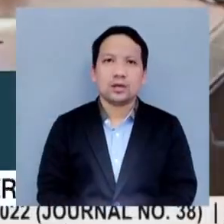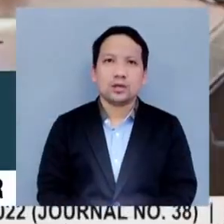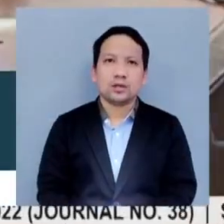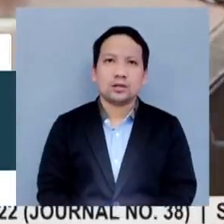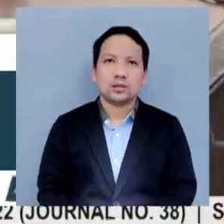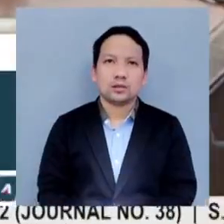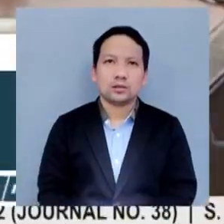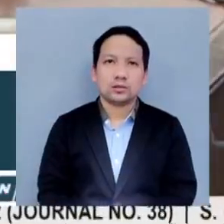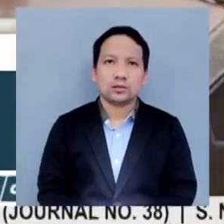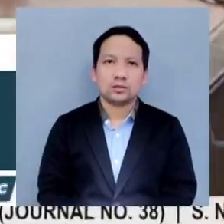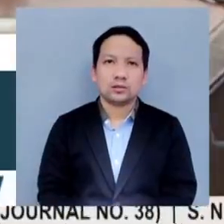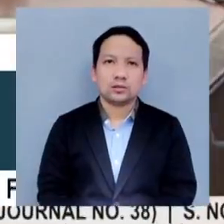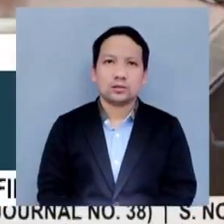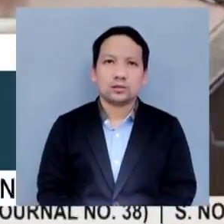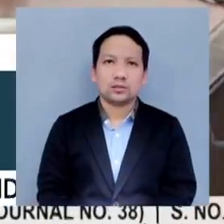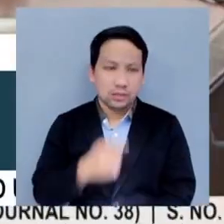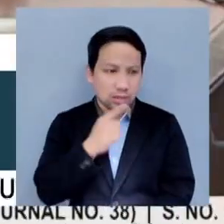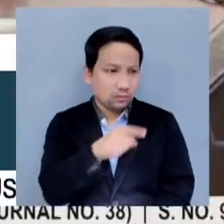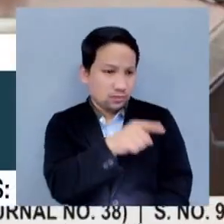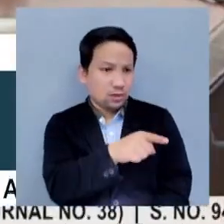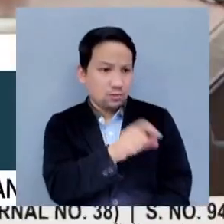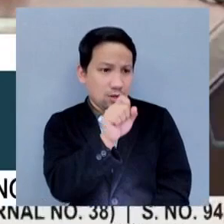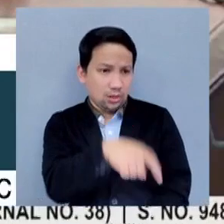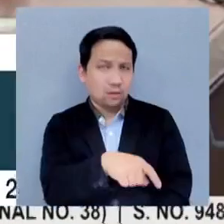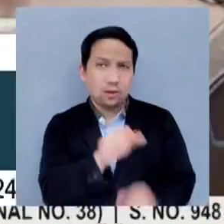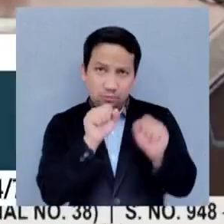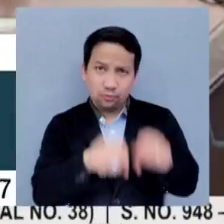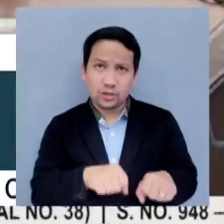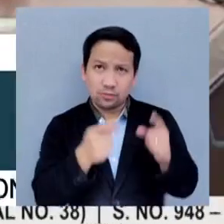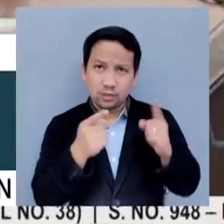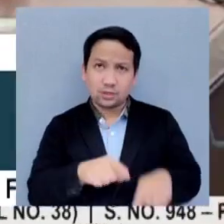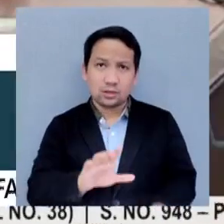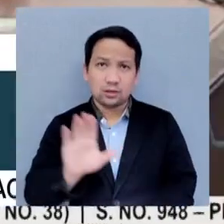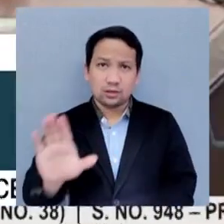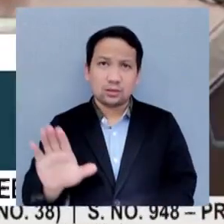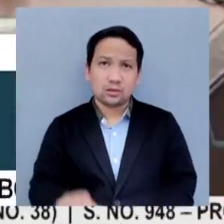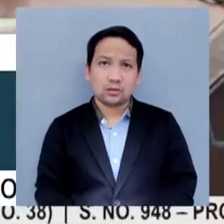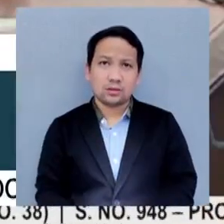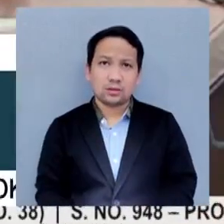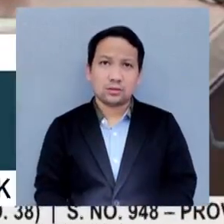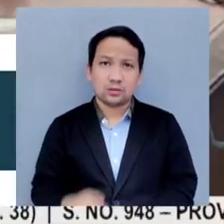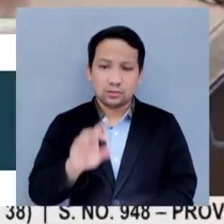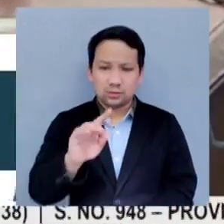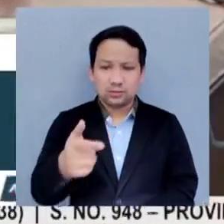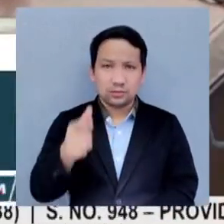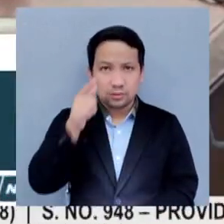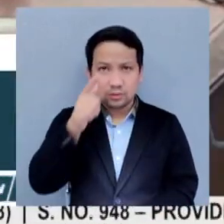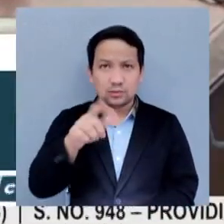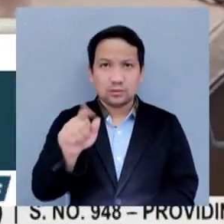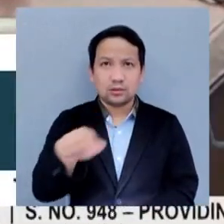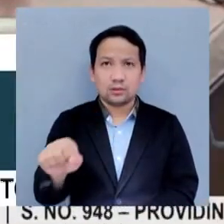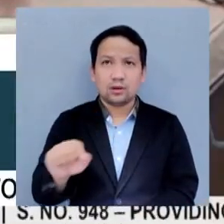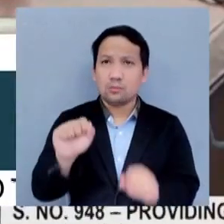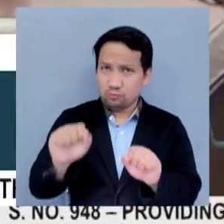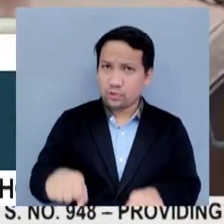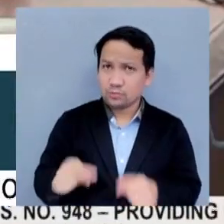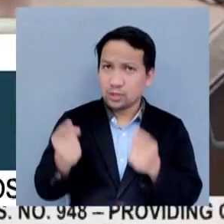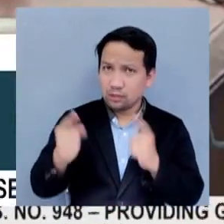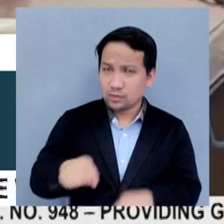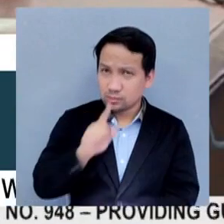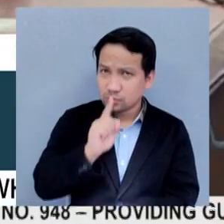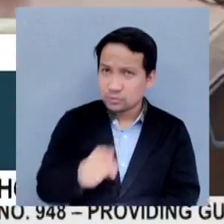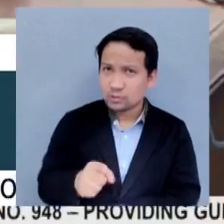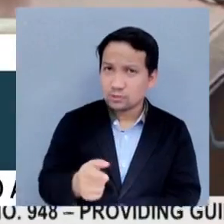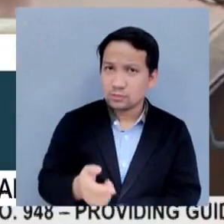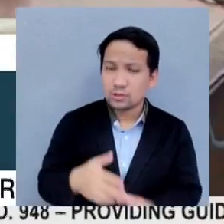It's possible na yung sinasabi ng asset kay DG Lasso may katotohanan. We have to accept